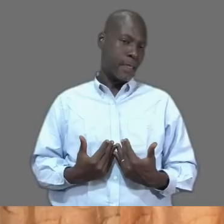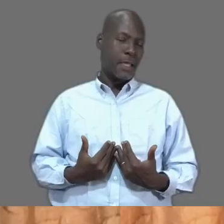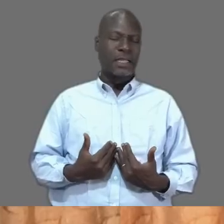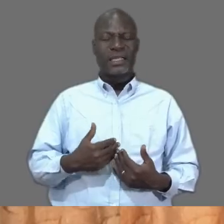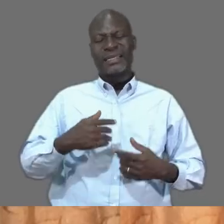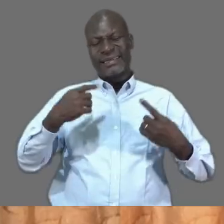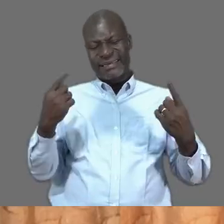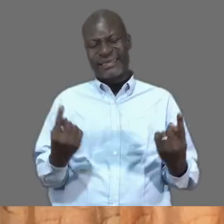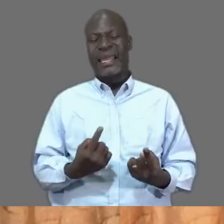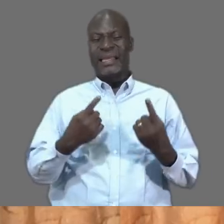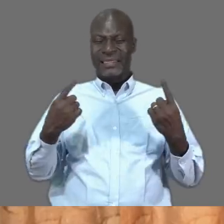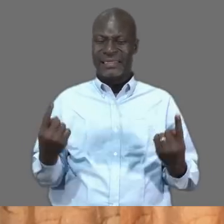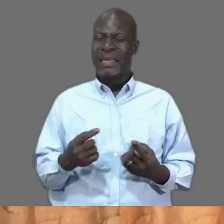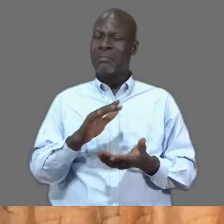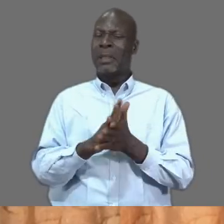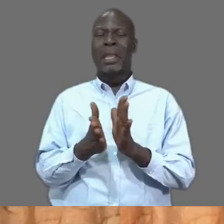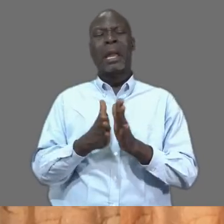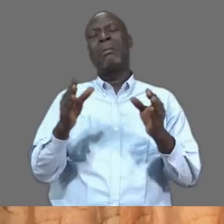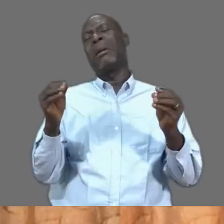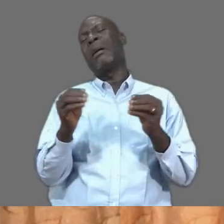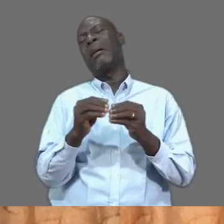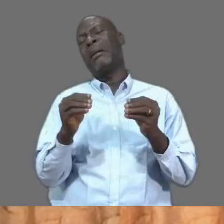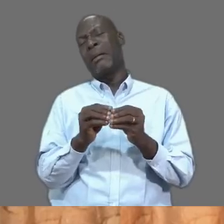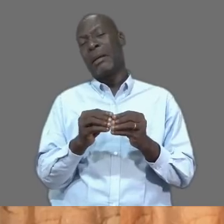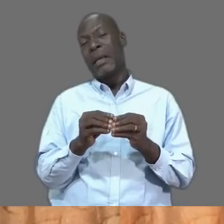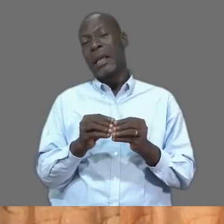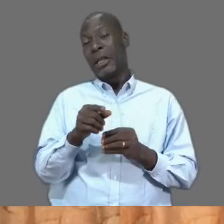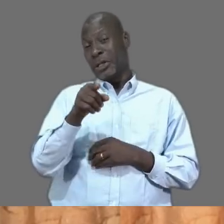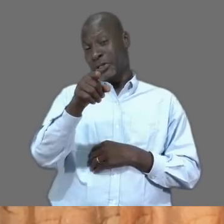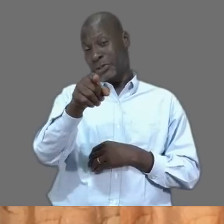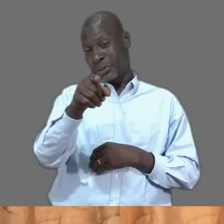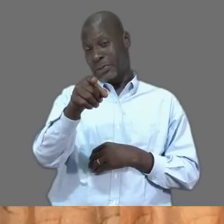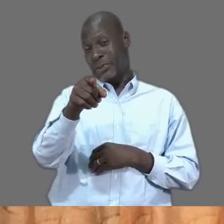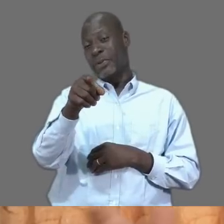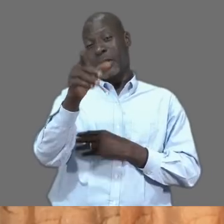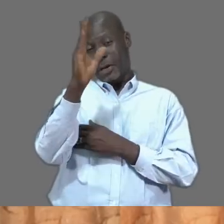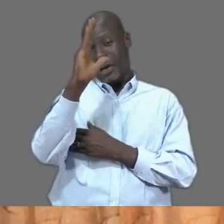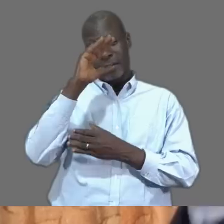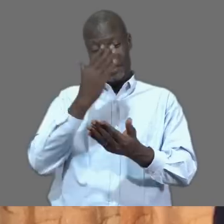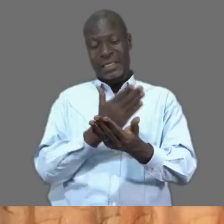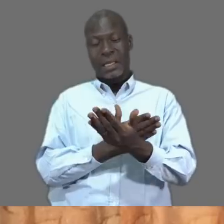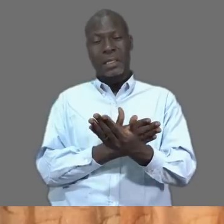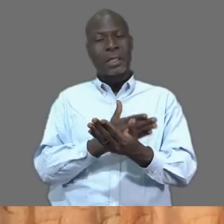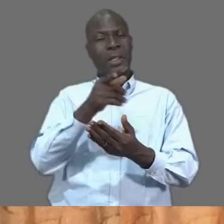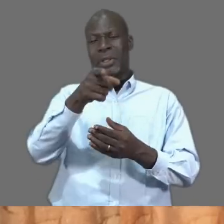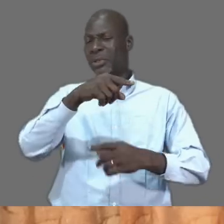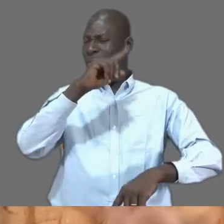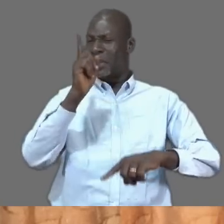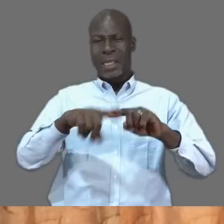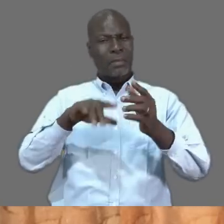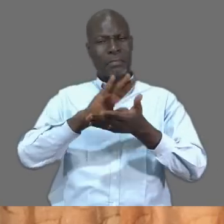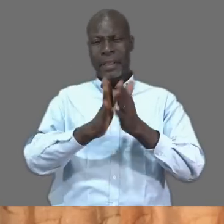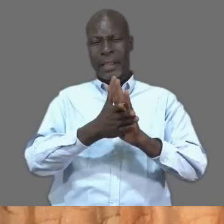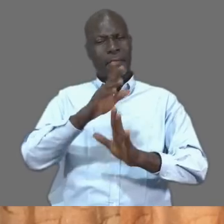Bonne adorson, ewo wiasi. Adam nananeon, we are there around to be near 100%